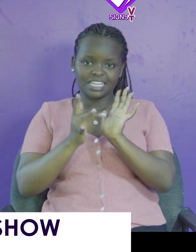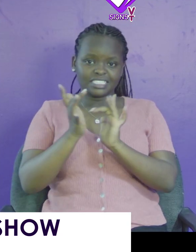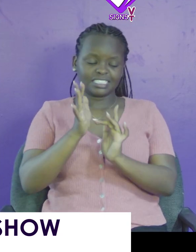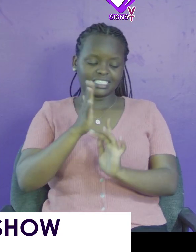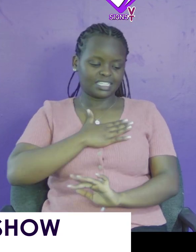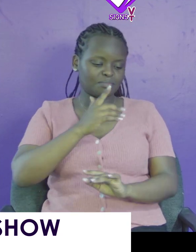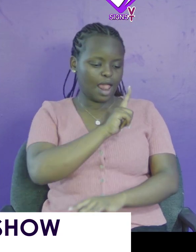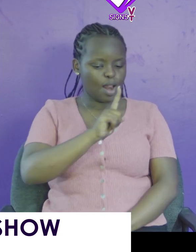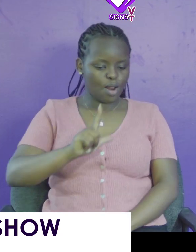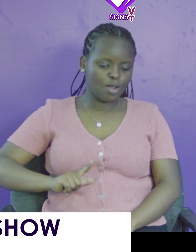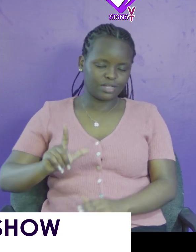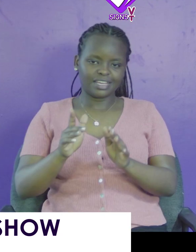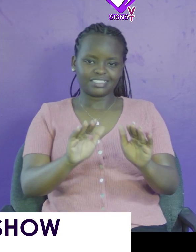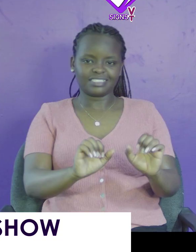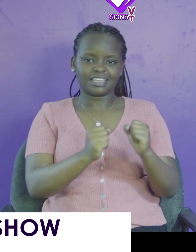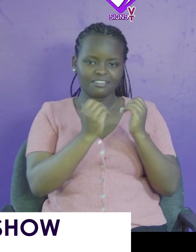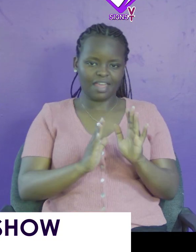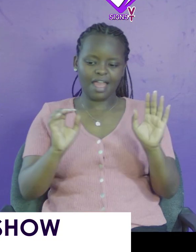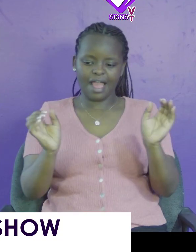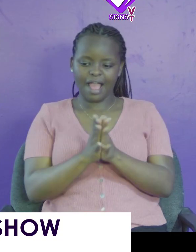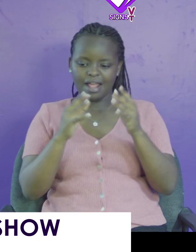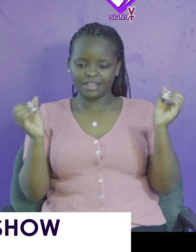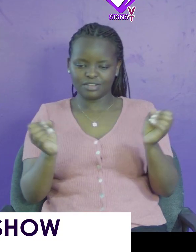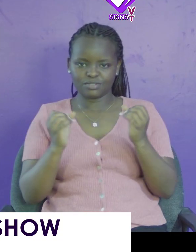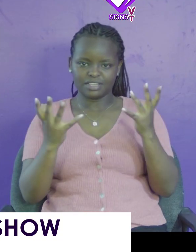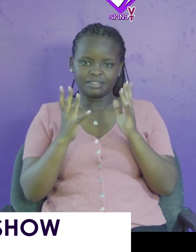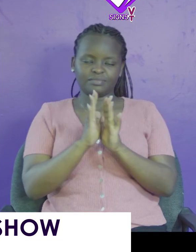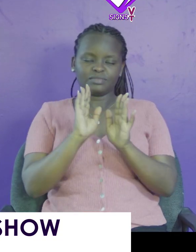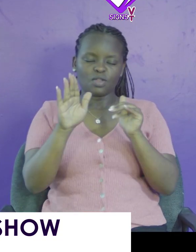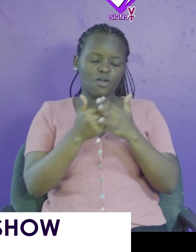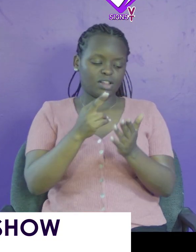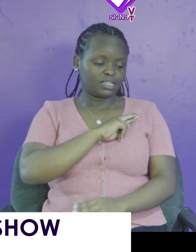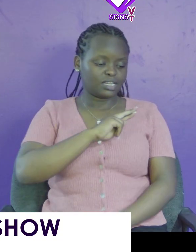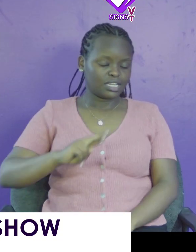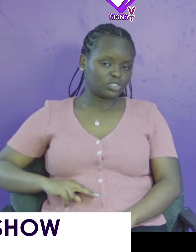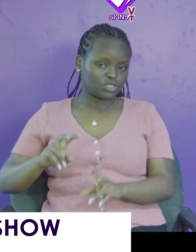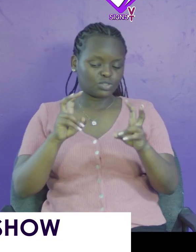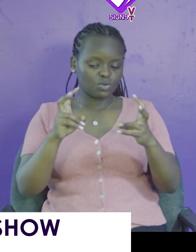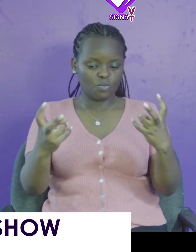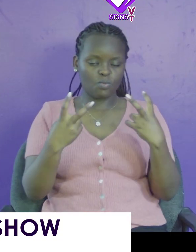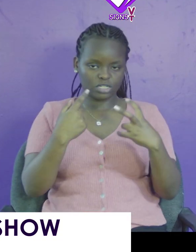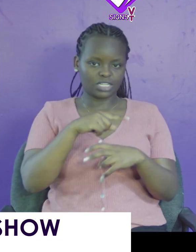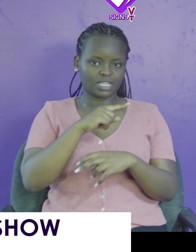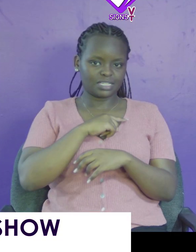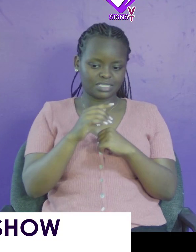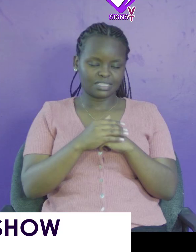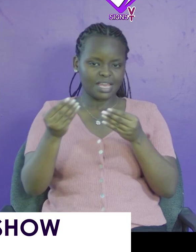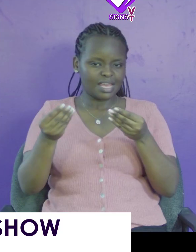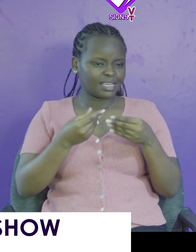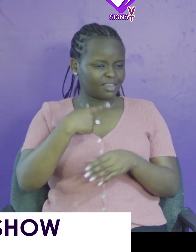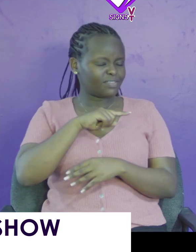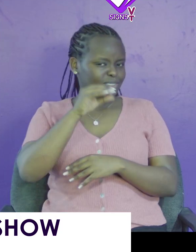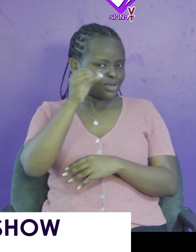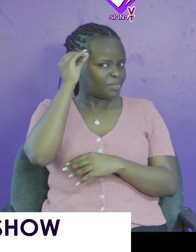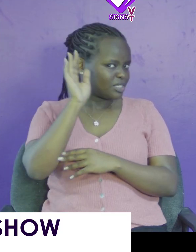and Savior. Amen. Hallelujah. And all religions that are watching, give us your views on real